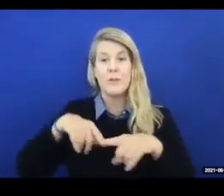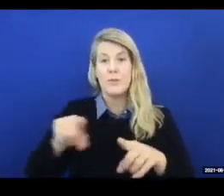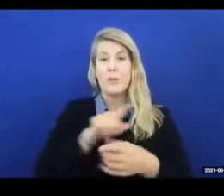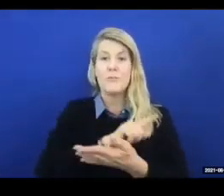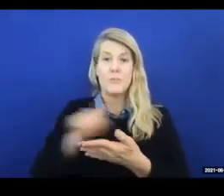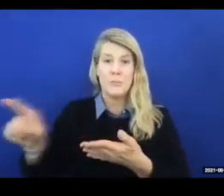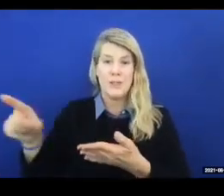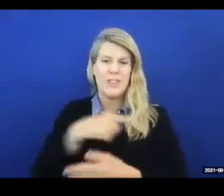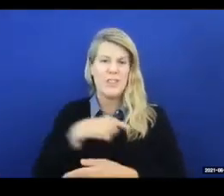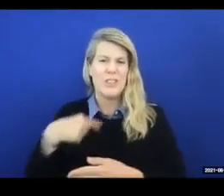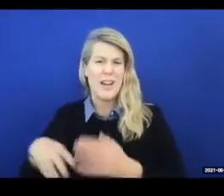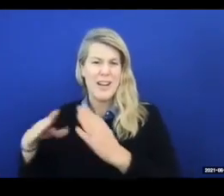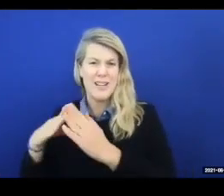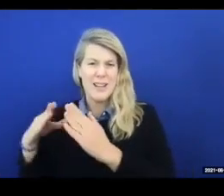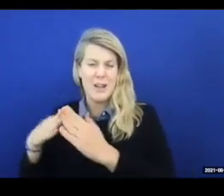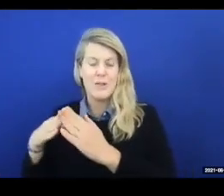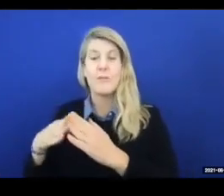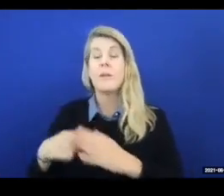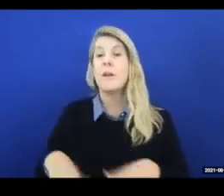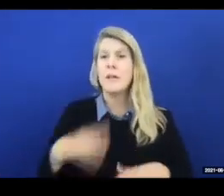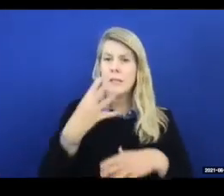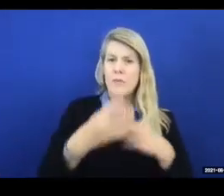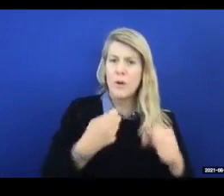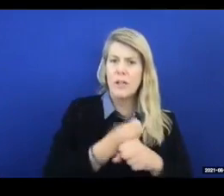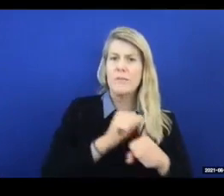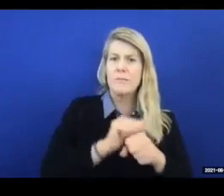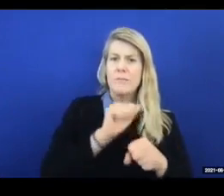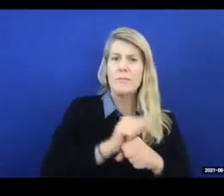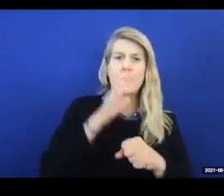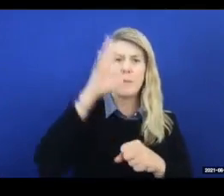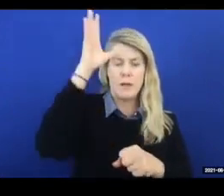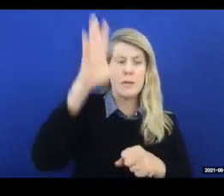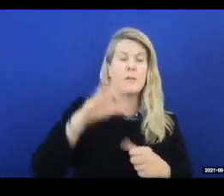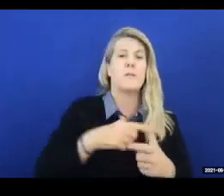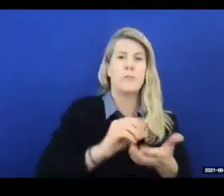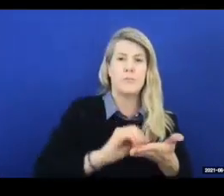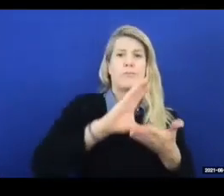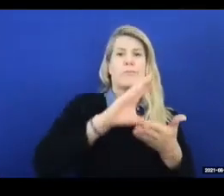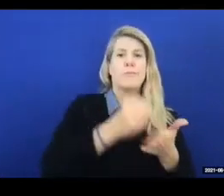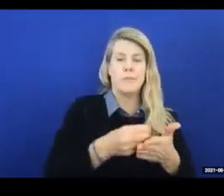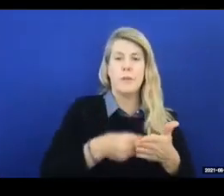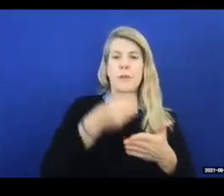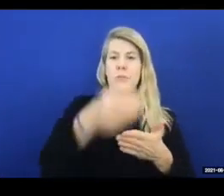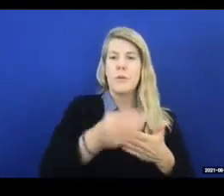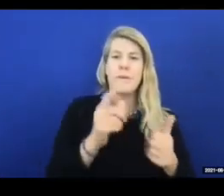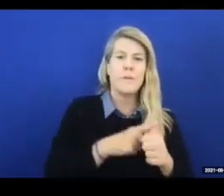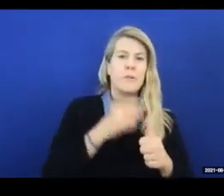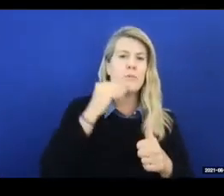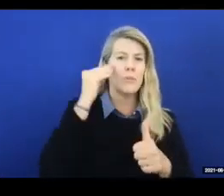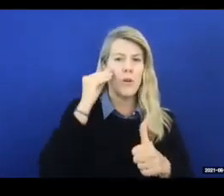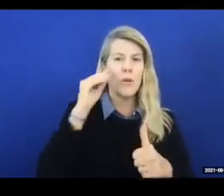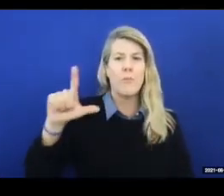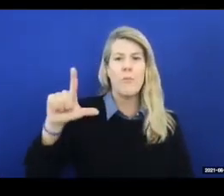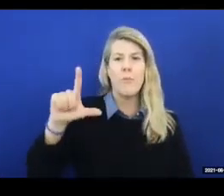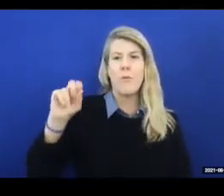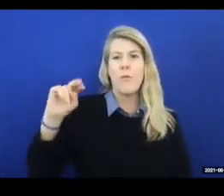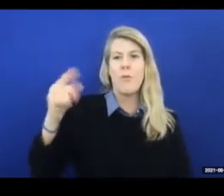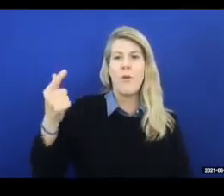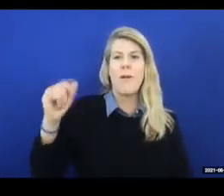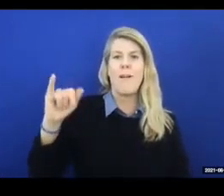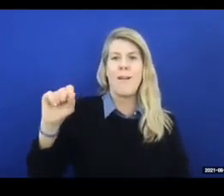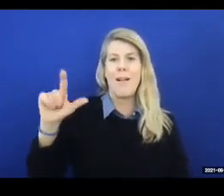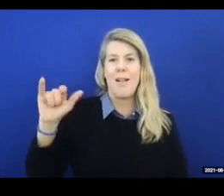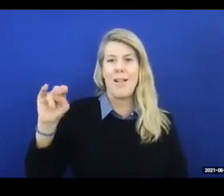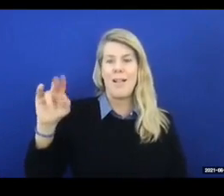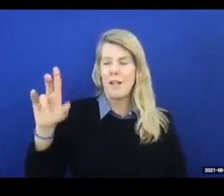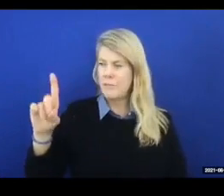the week. For 4 years, my parents worked to save money, and we finally bought our first home on Long Island, where I grew up in a